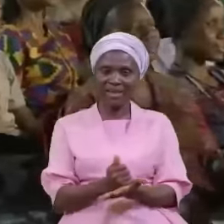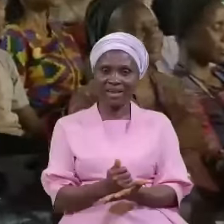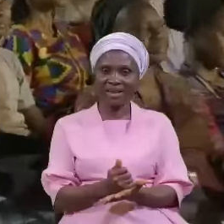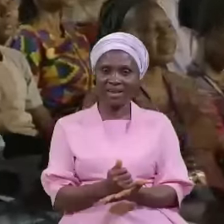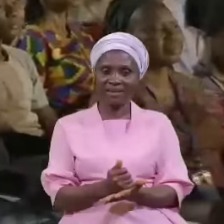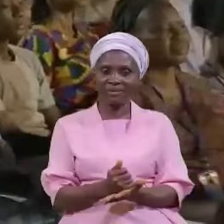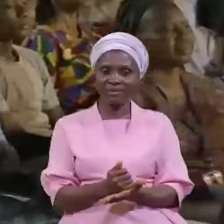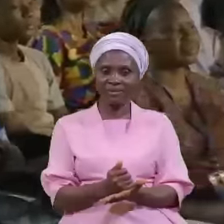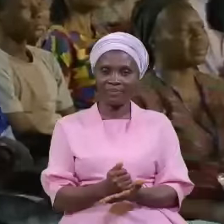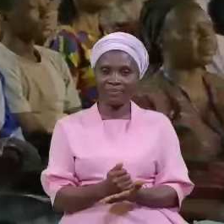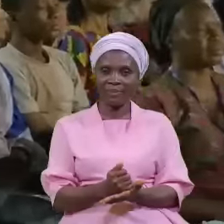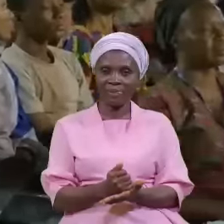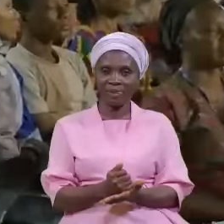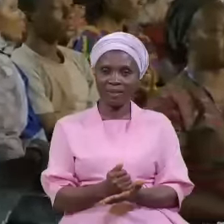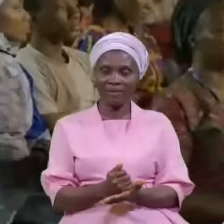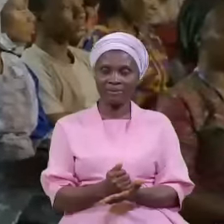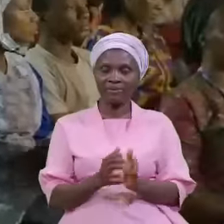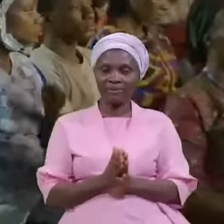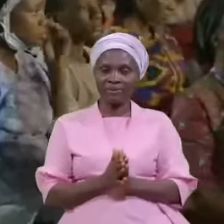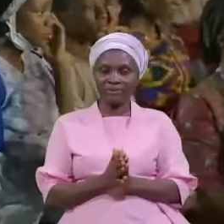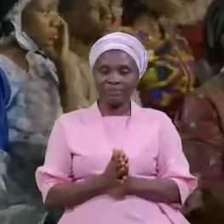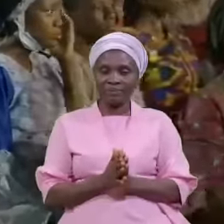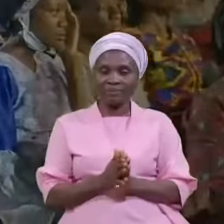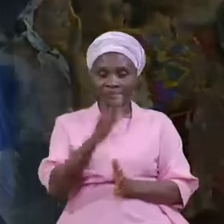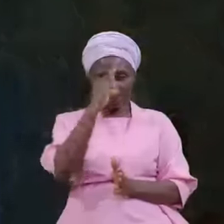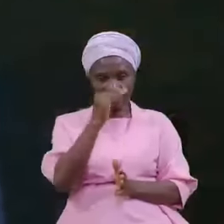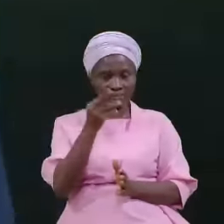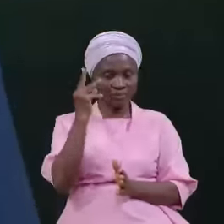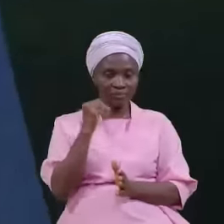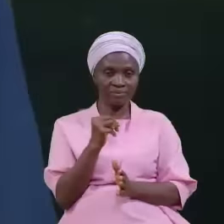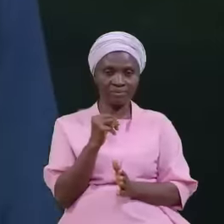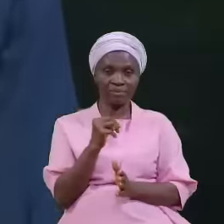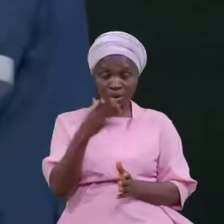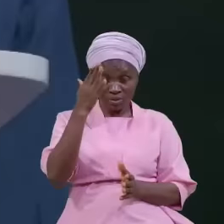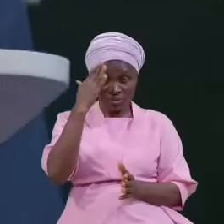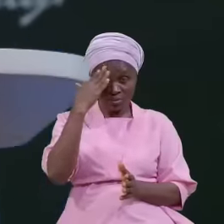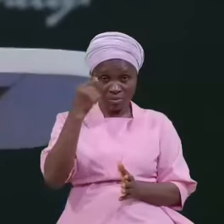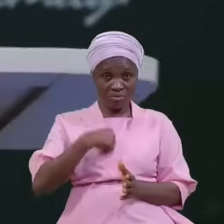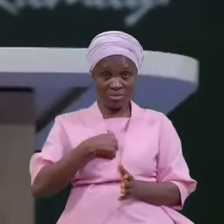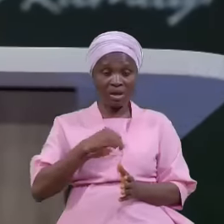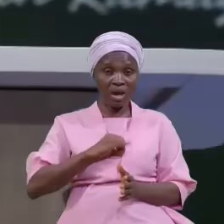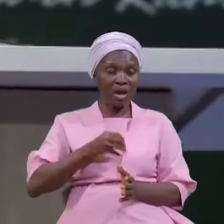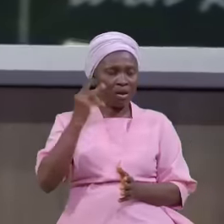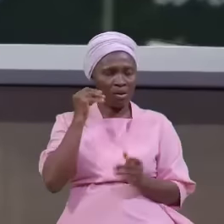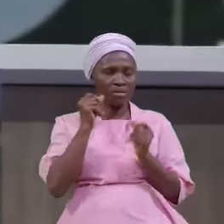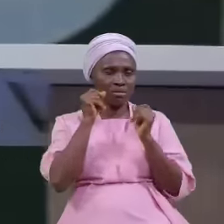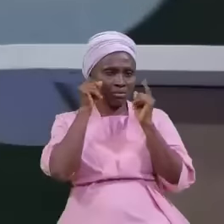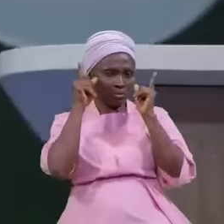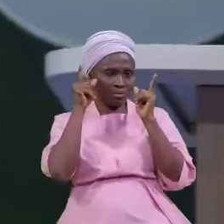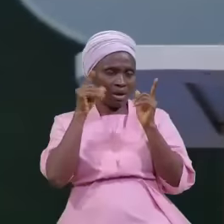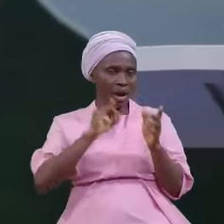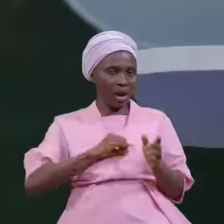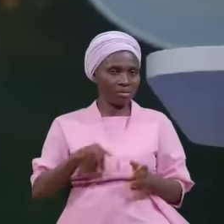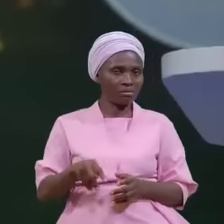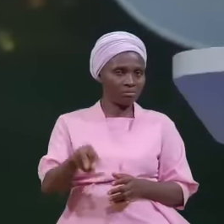You know, I was surprised. I traveled out, and you have to be in